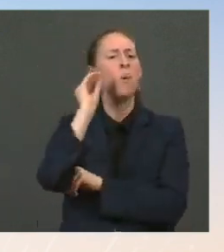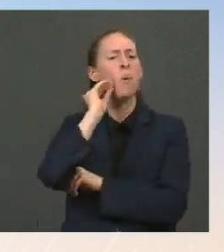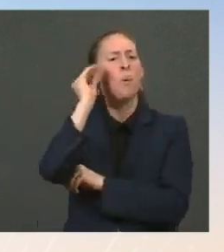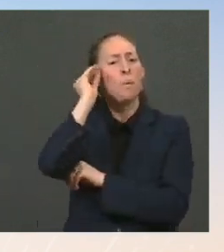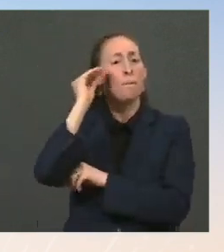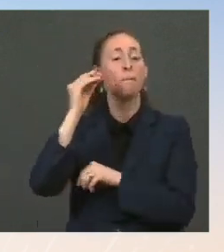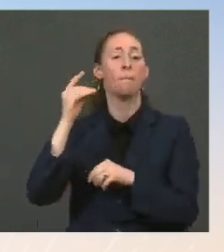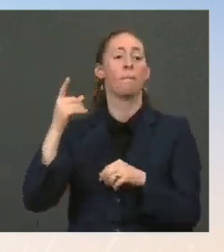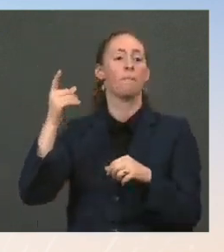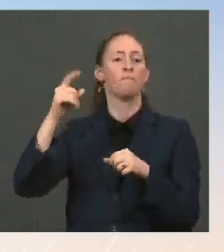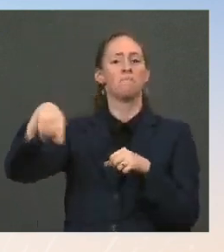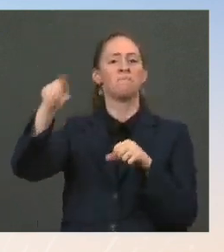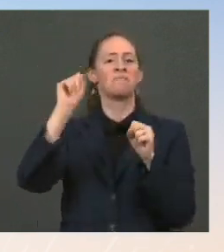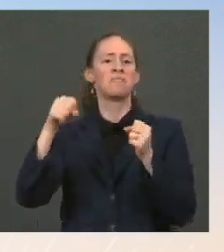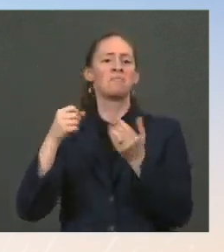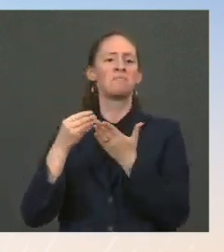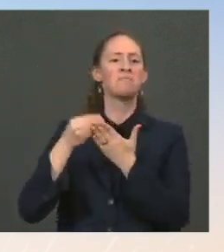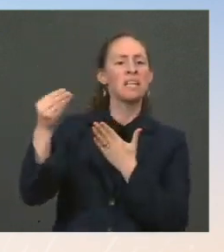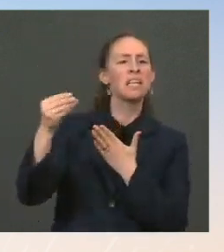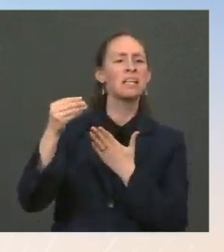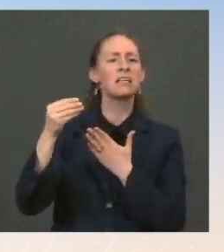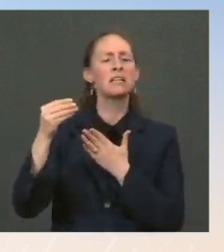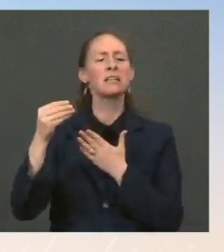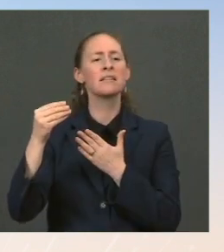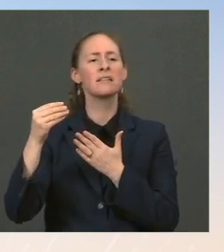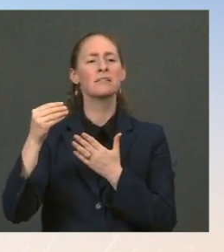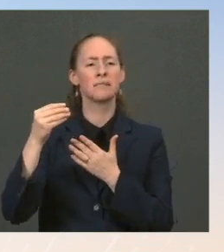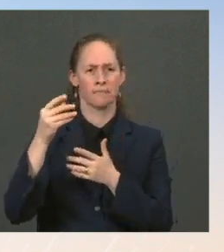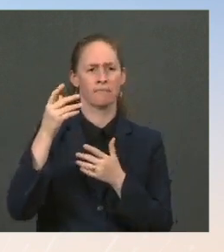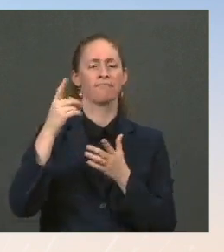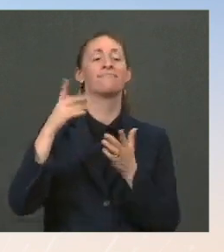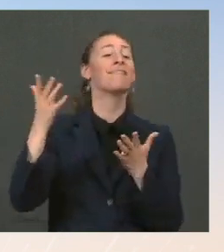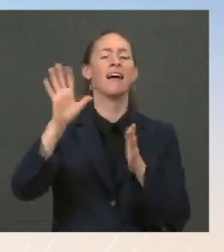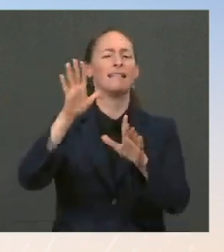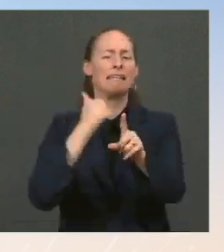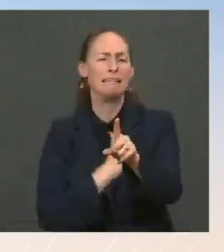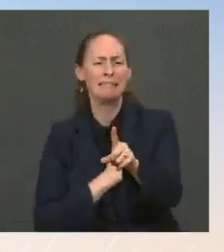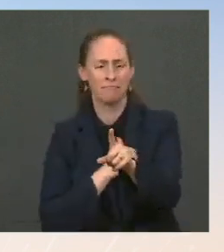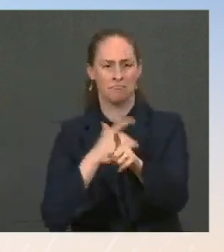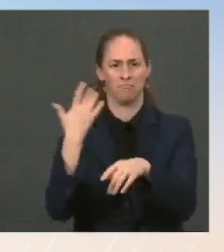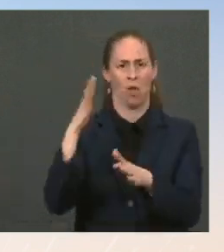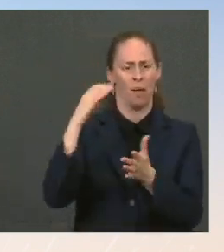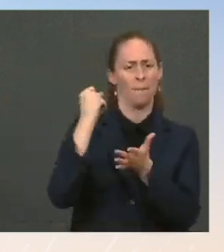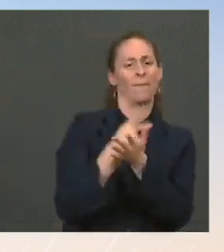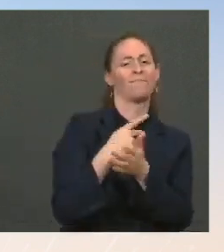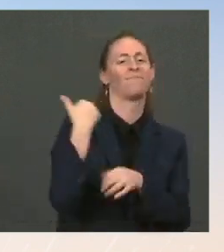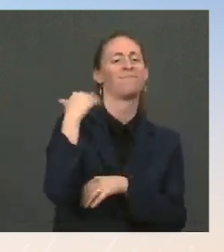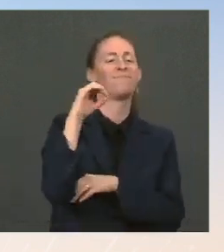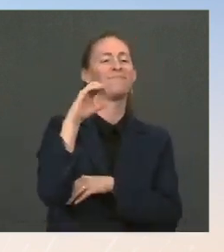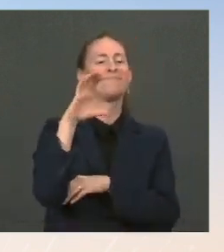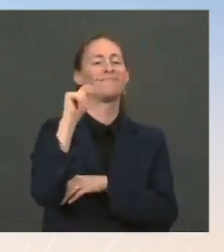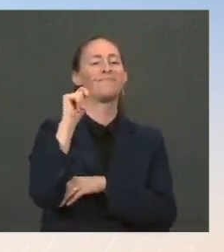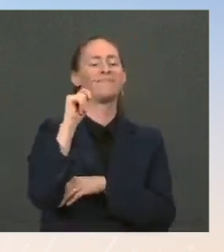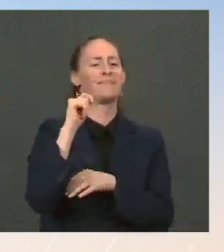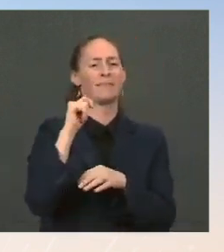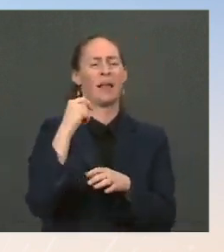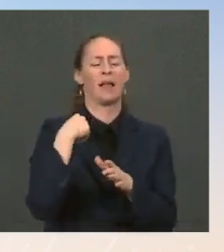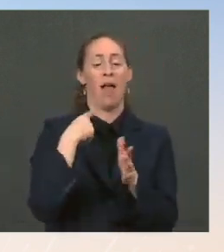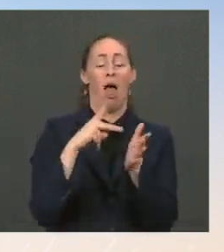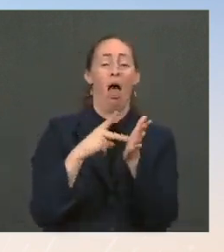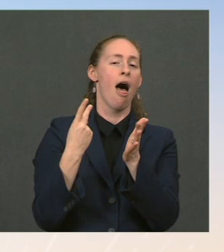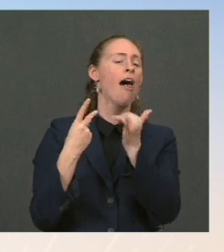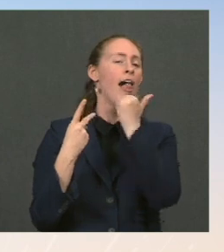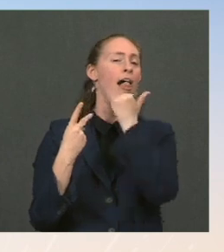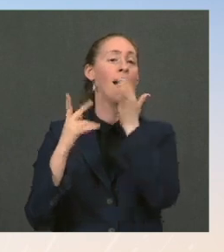and thanks to the approval of ACON, this Monday, which accelerates the pace, we're now on track to triple the number, not double, I apologize.